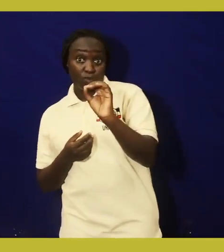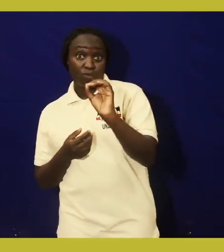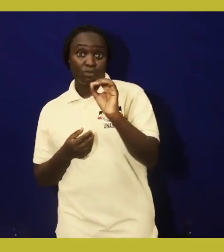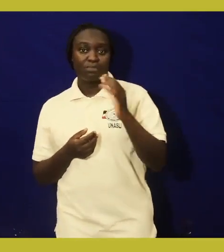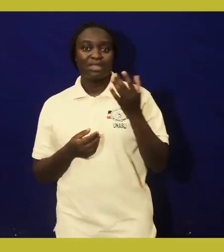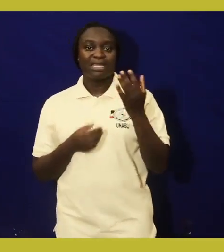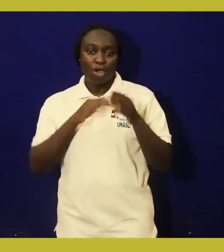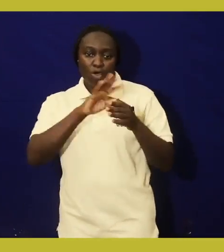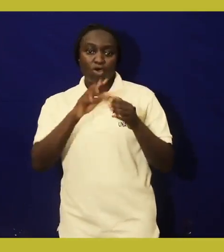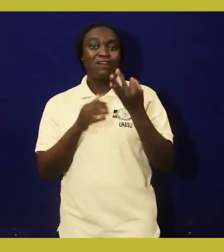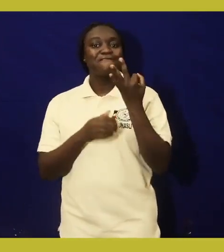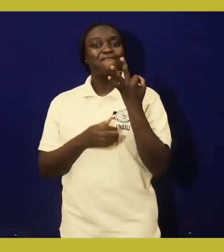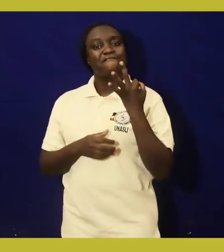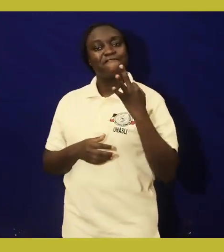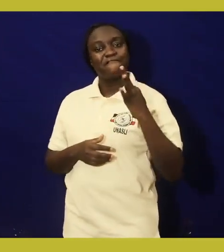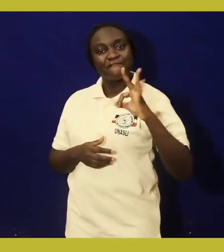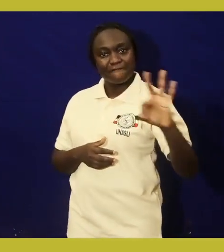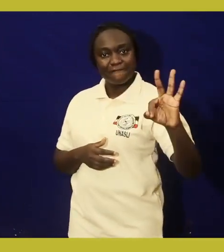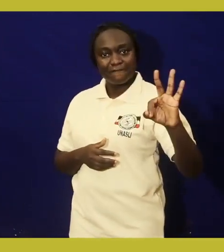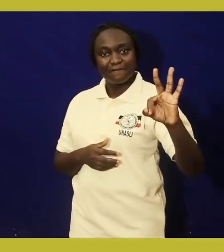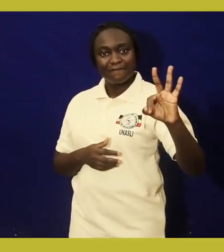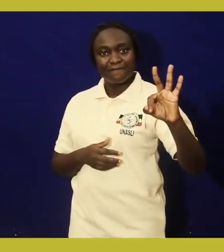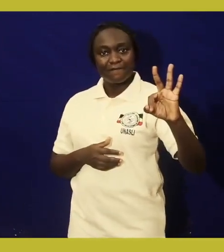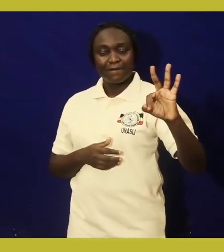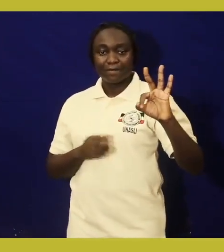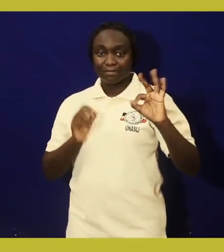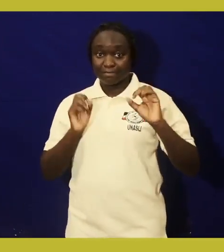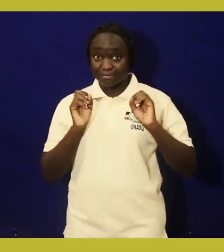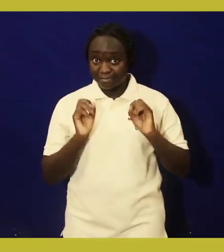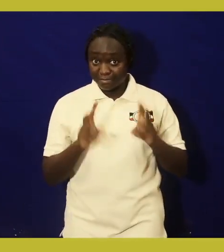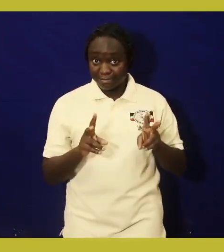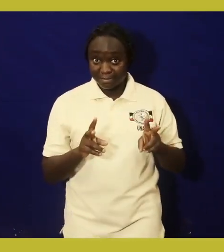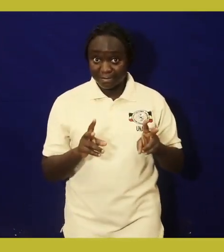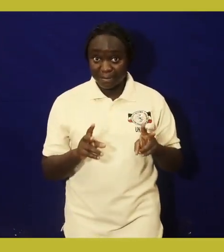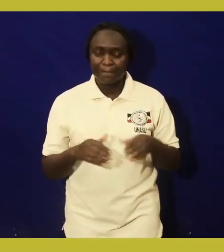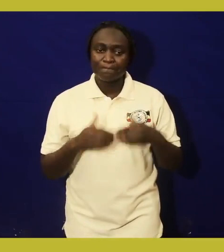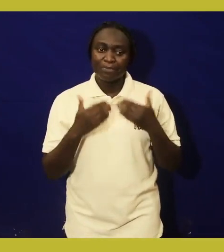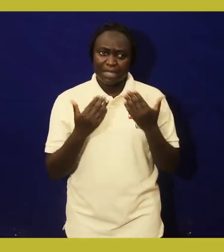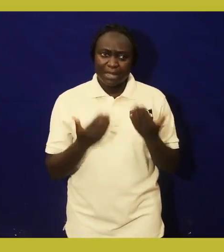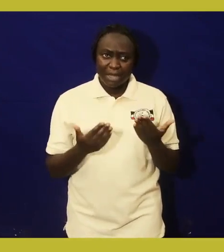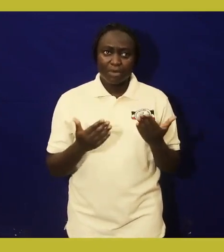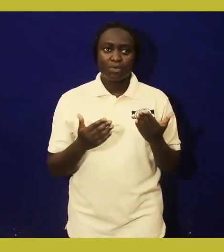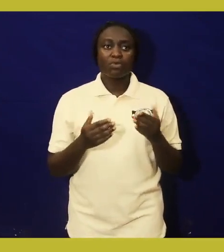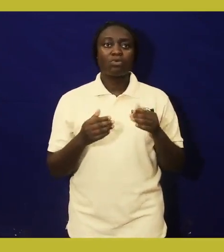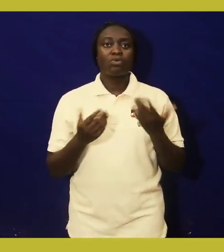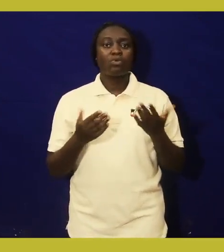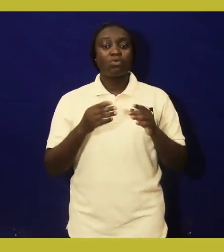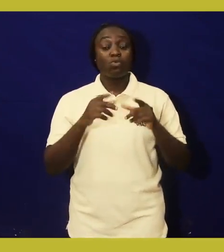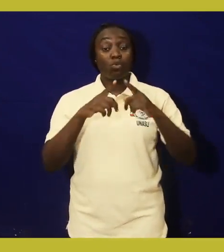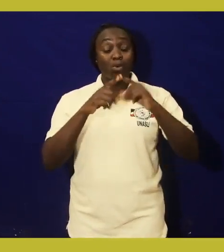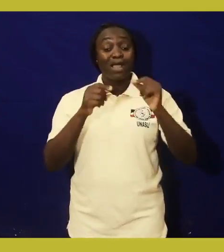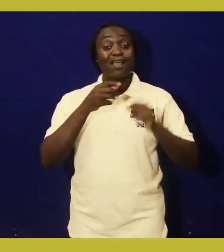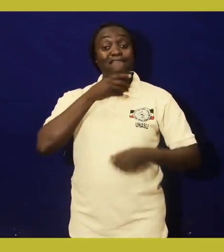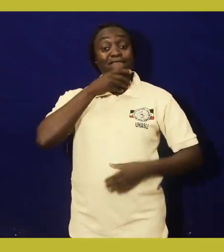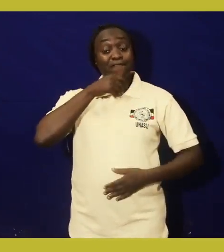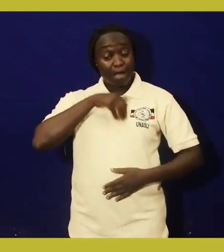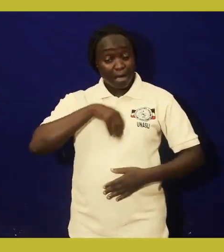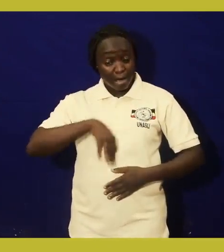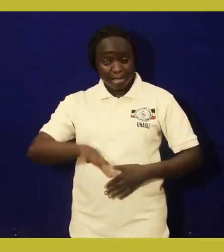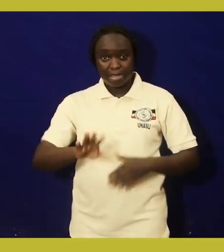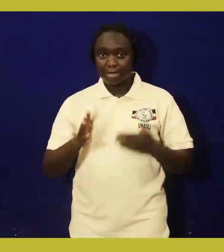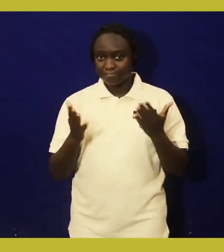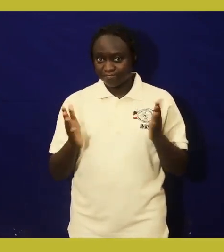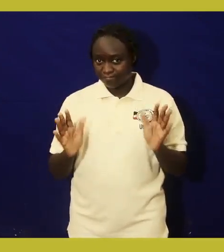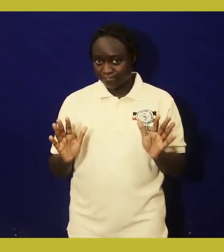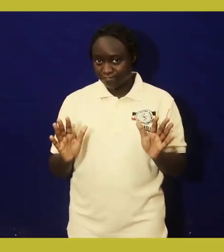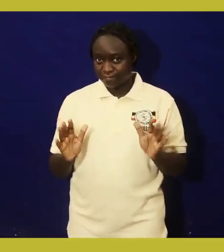with the sound f. All right. Now we have finished the word father. Now